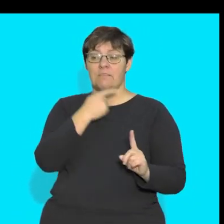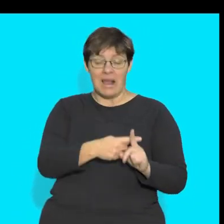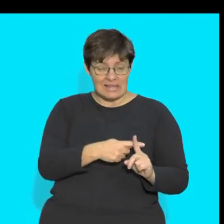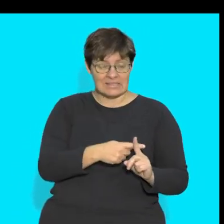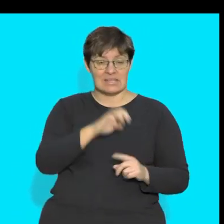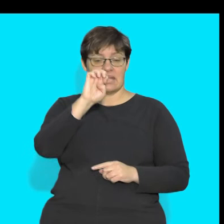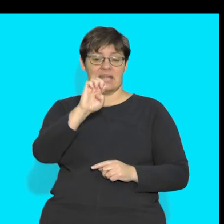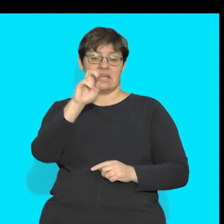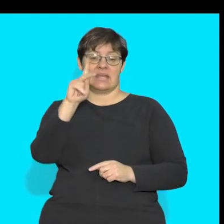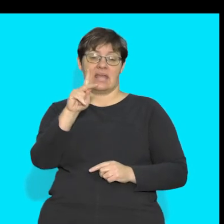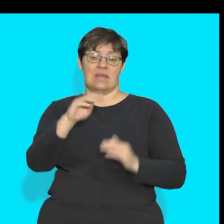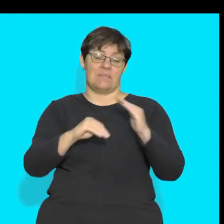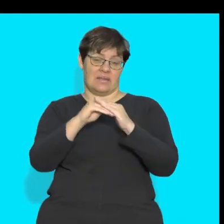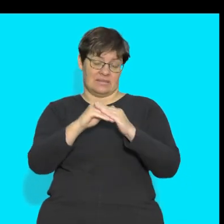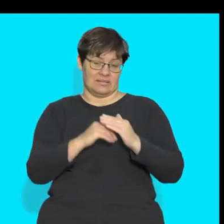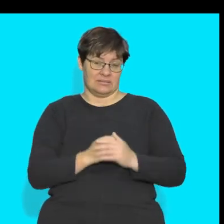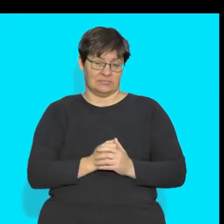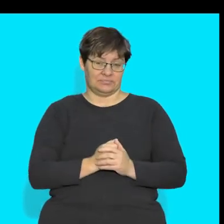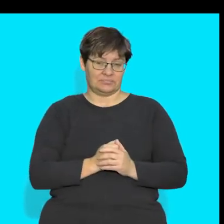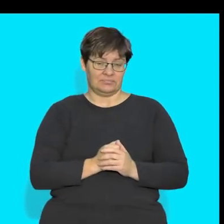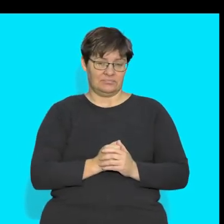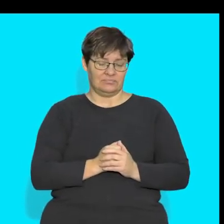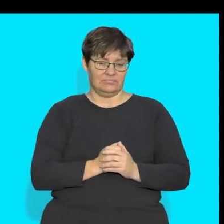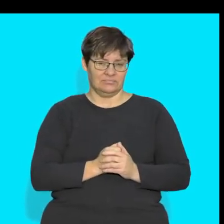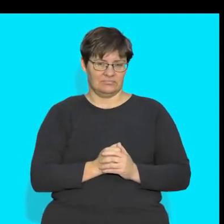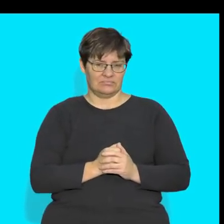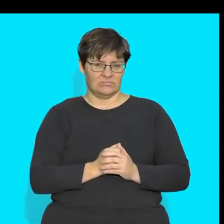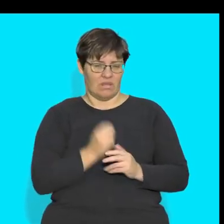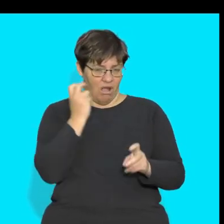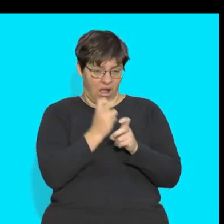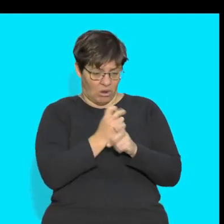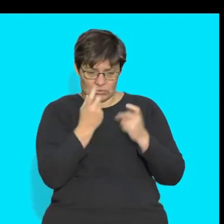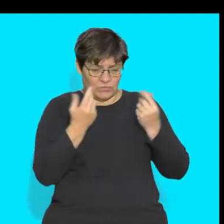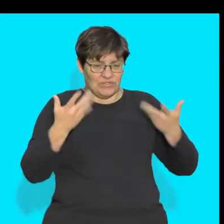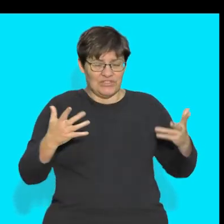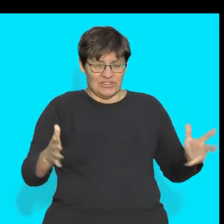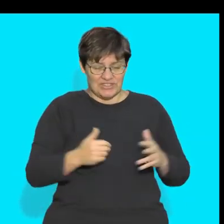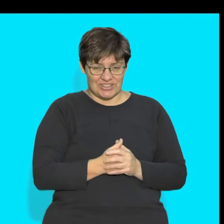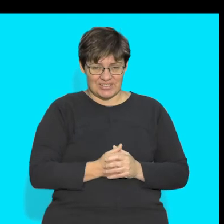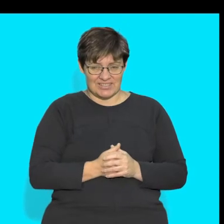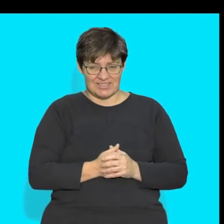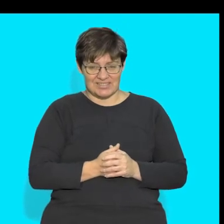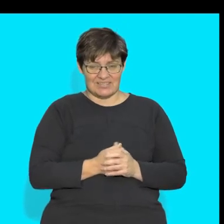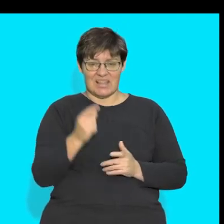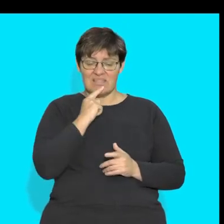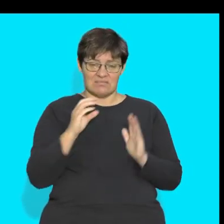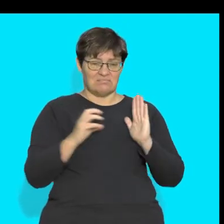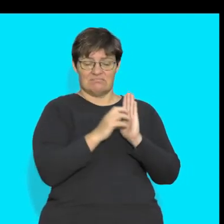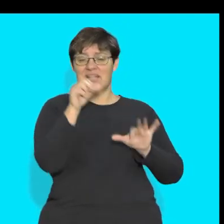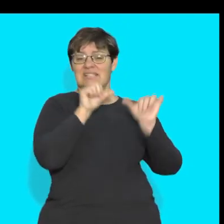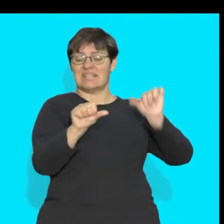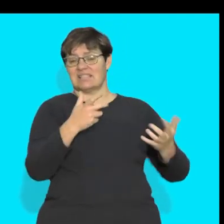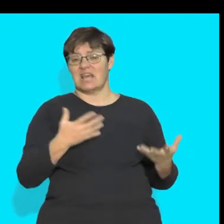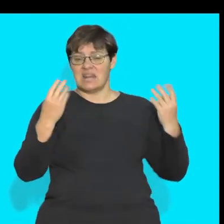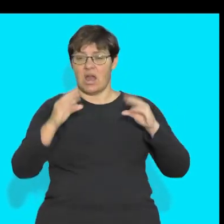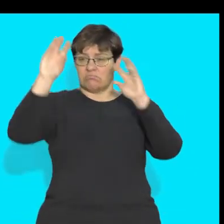plus EK max. You know, we've actually done the hard part. This is the